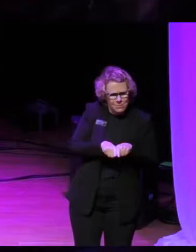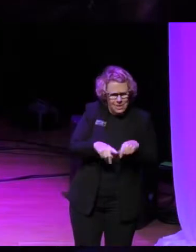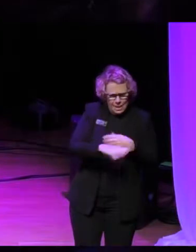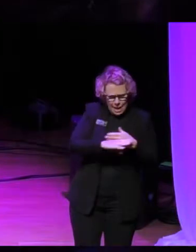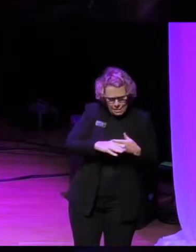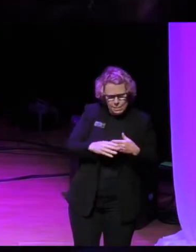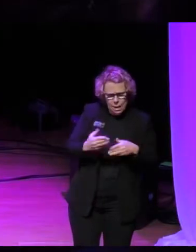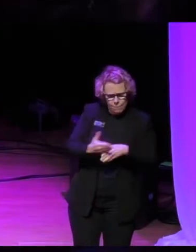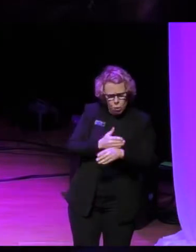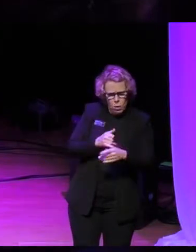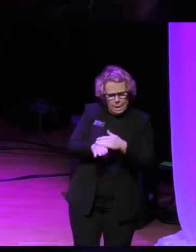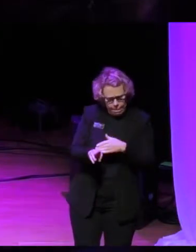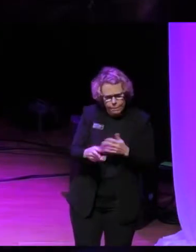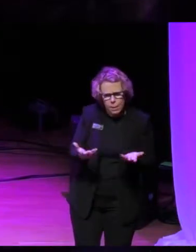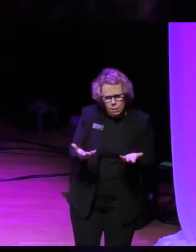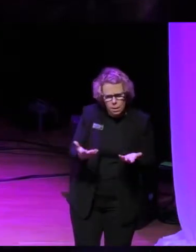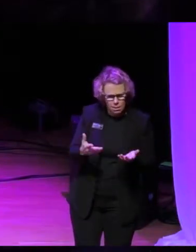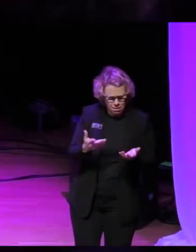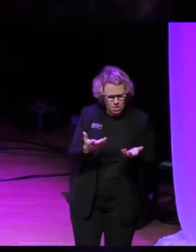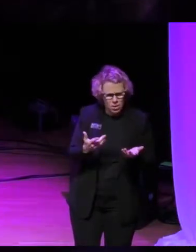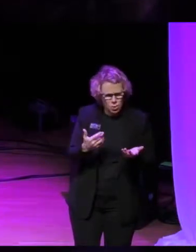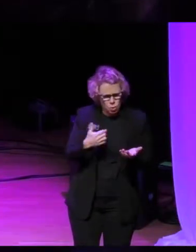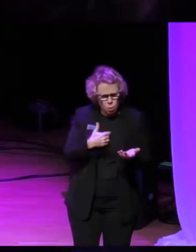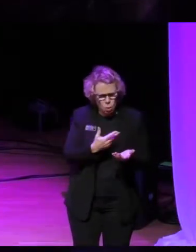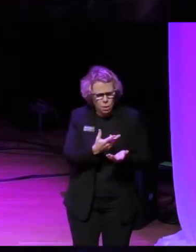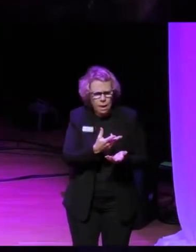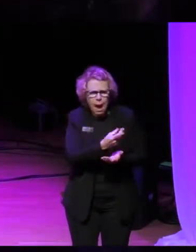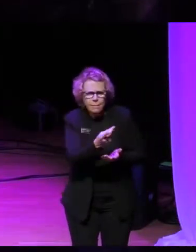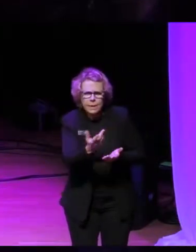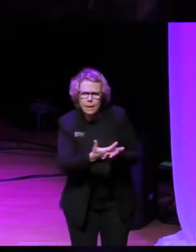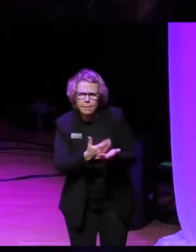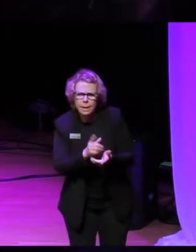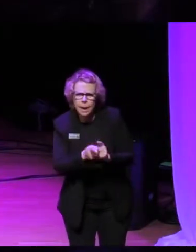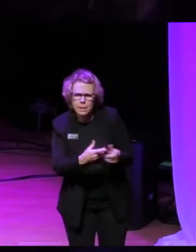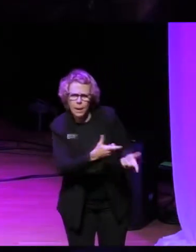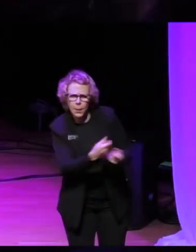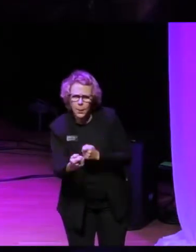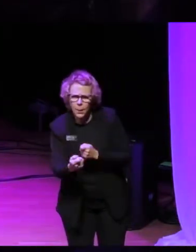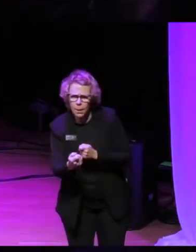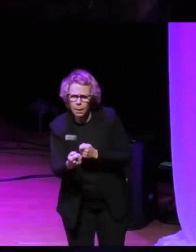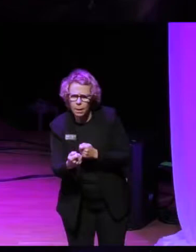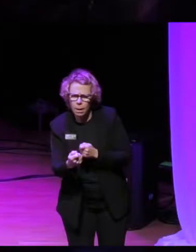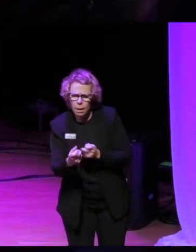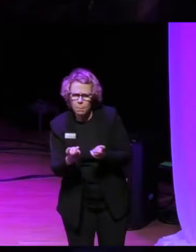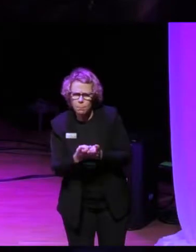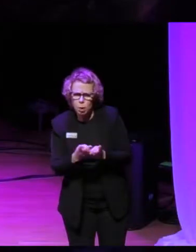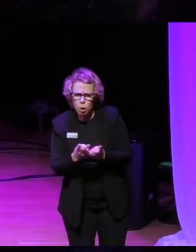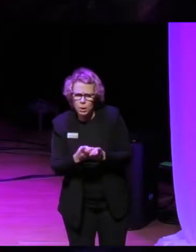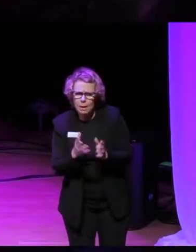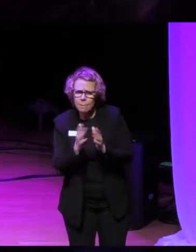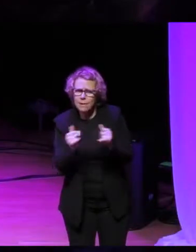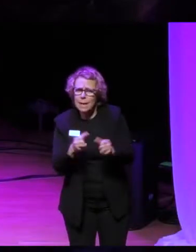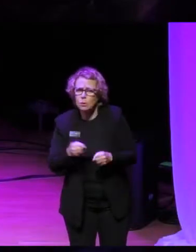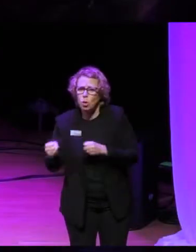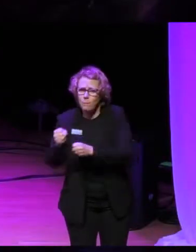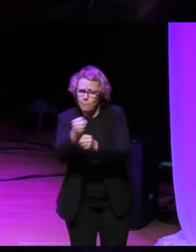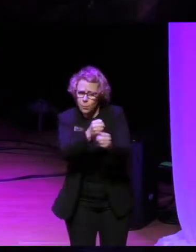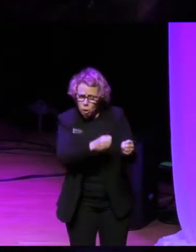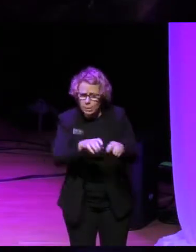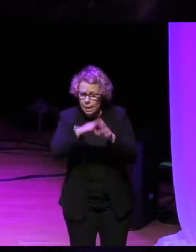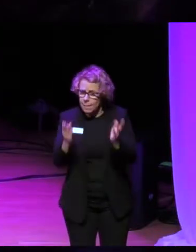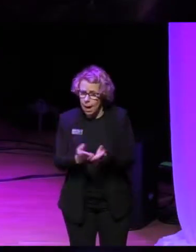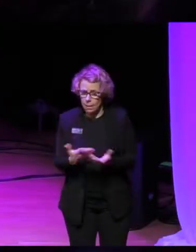will, the concern is that other countries will adopt the same policy. It will inhibit freedom of movement. It will particularly